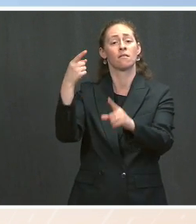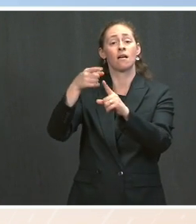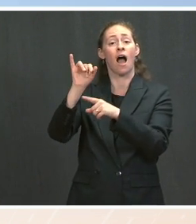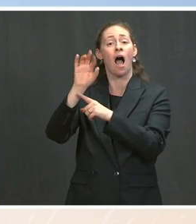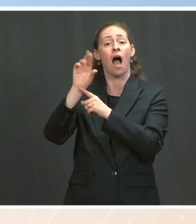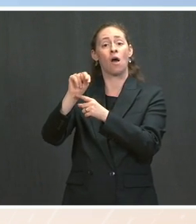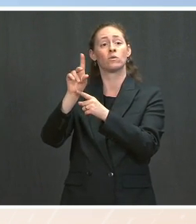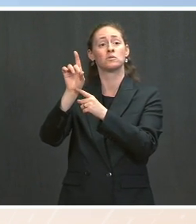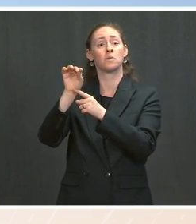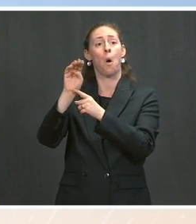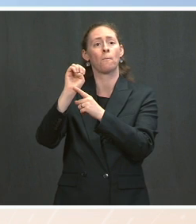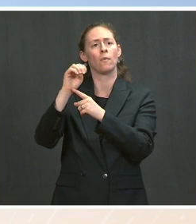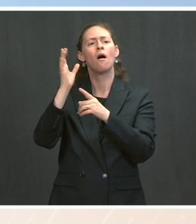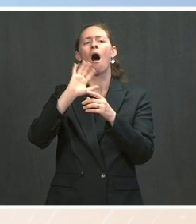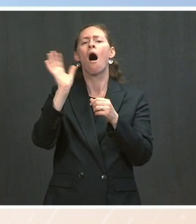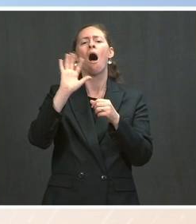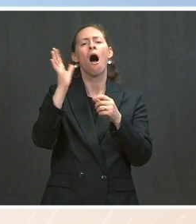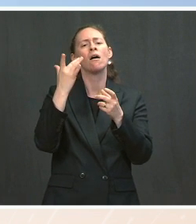lives. And